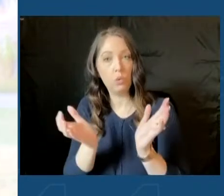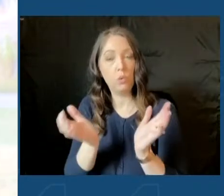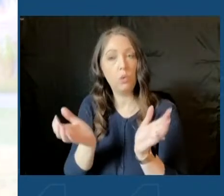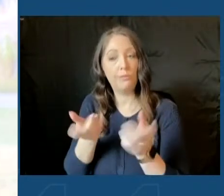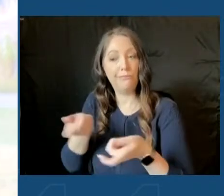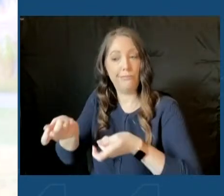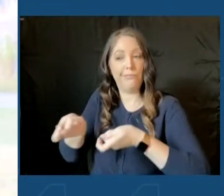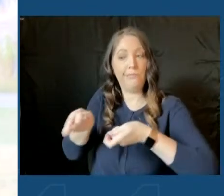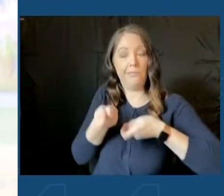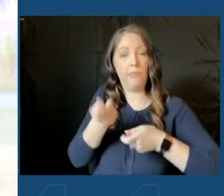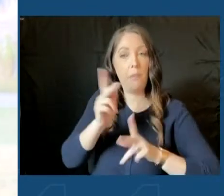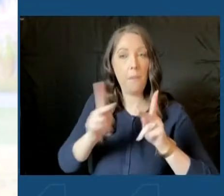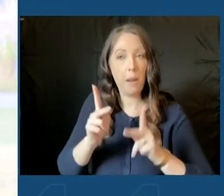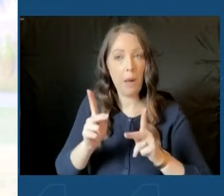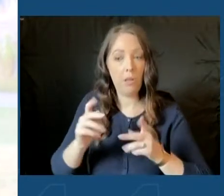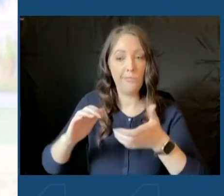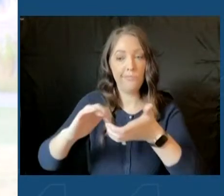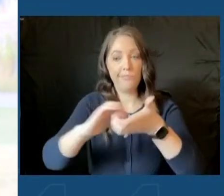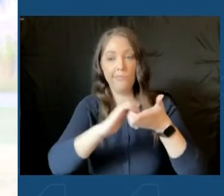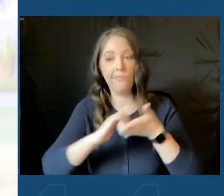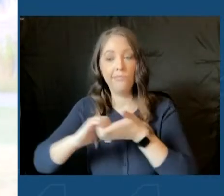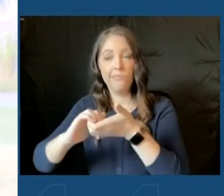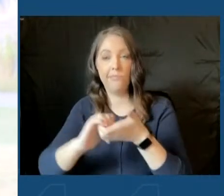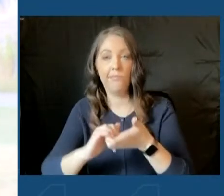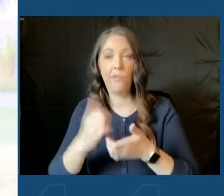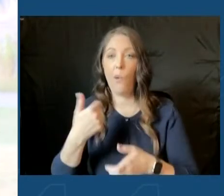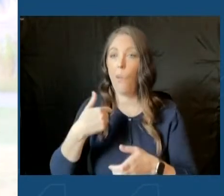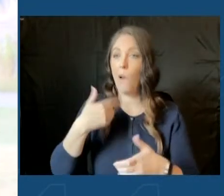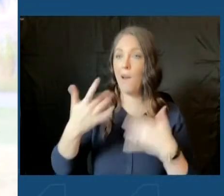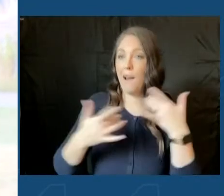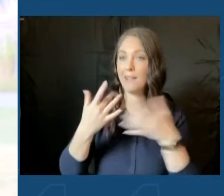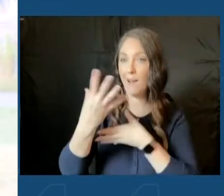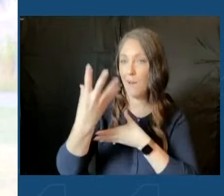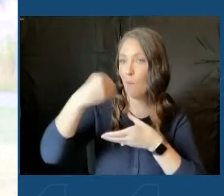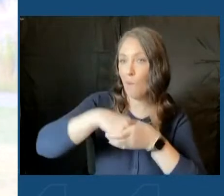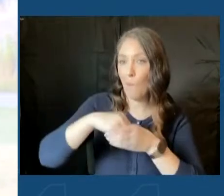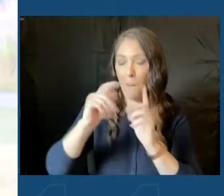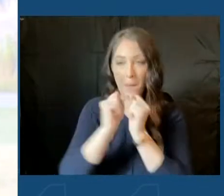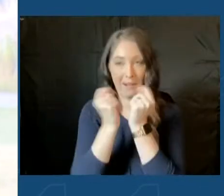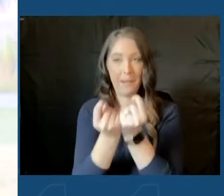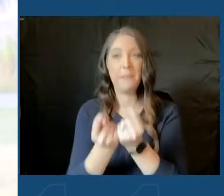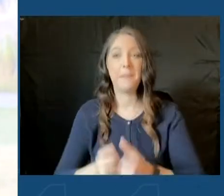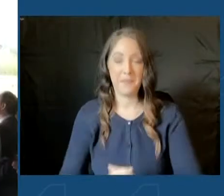we are just so excited to be part of that amazing team. Thank you very much, Governor.